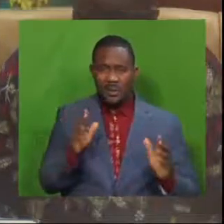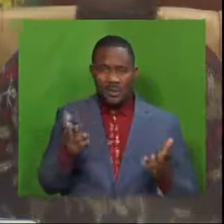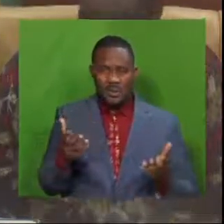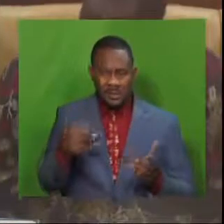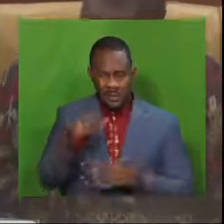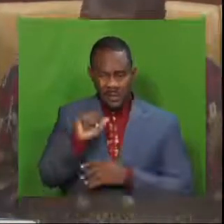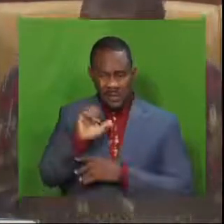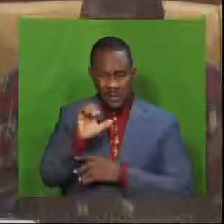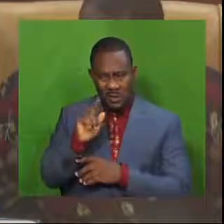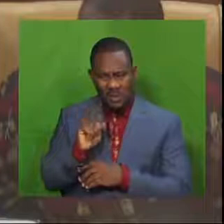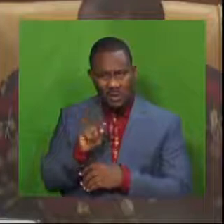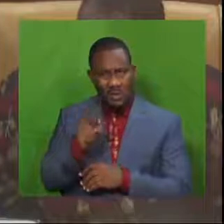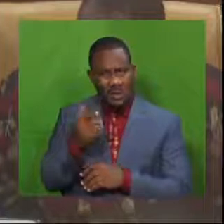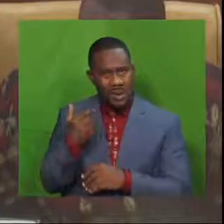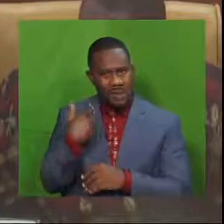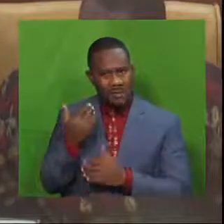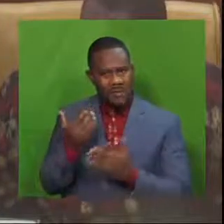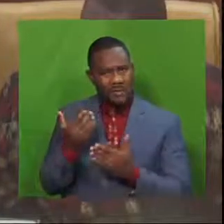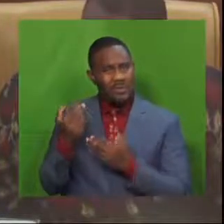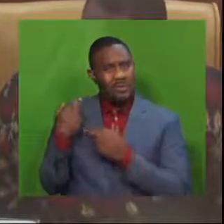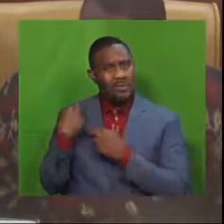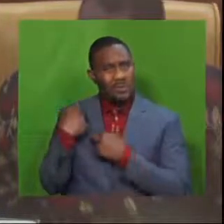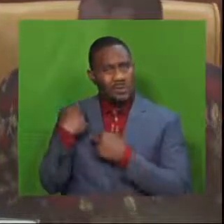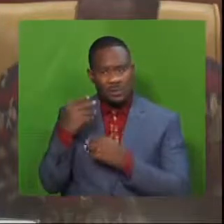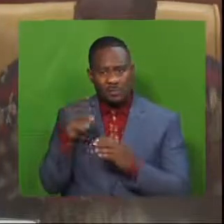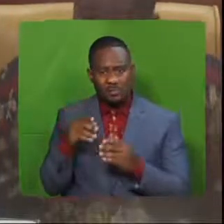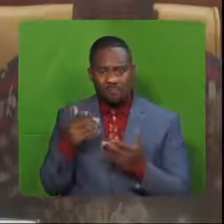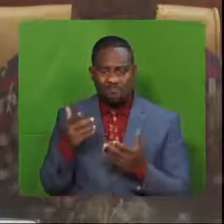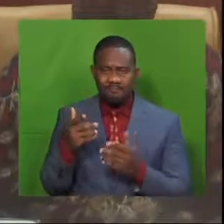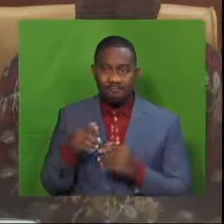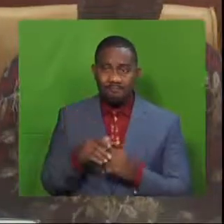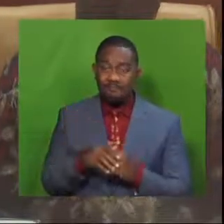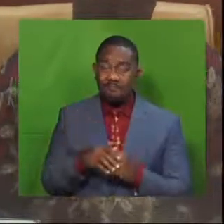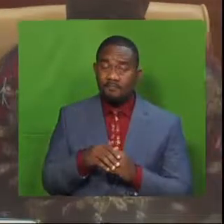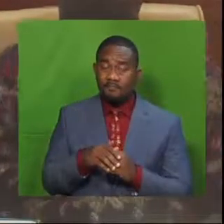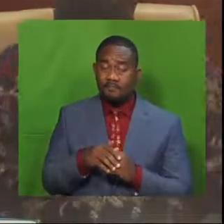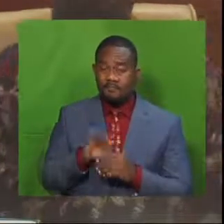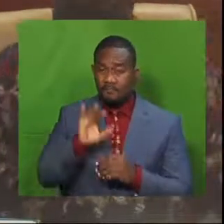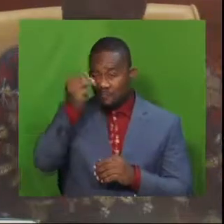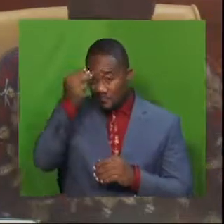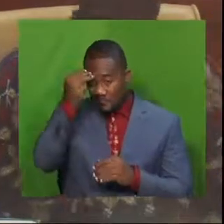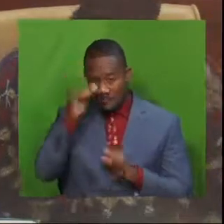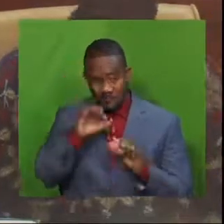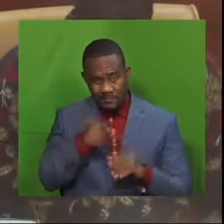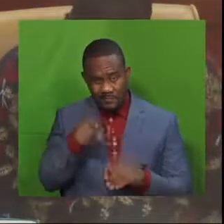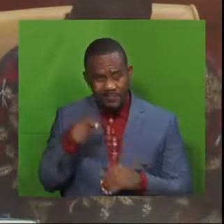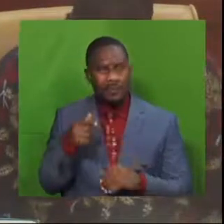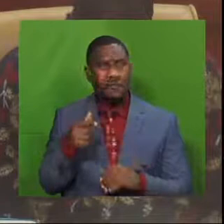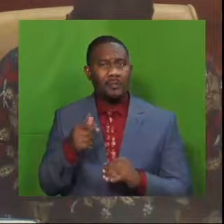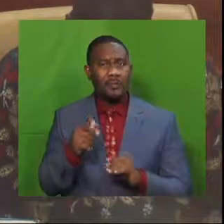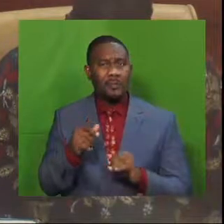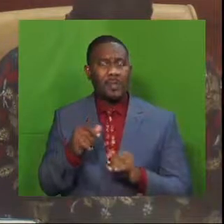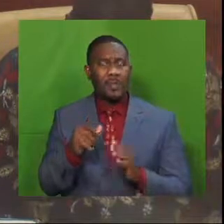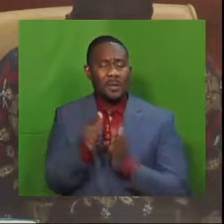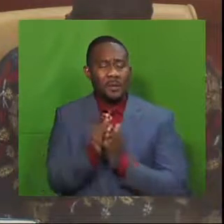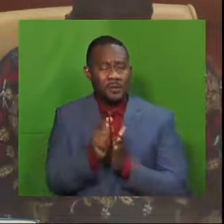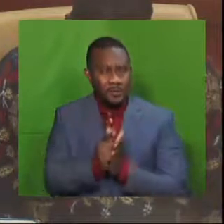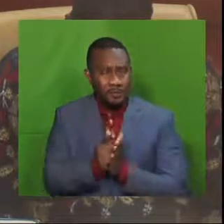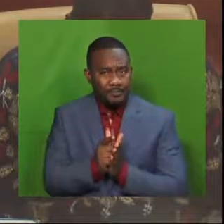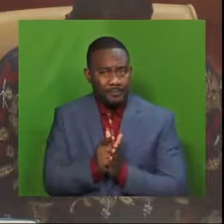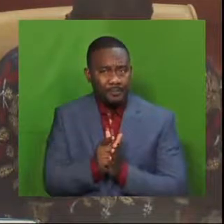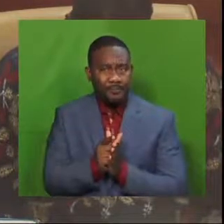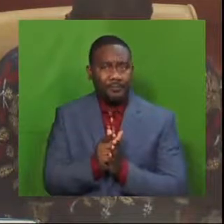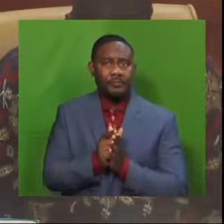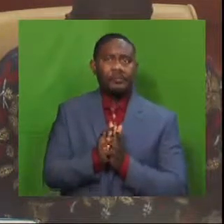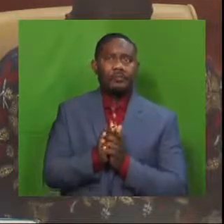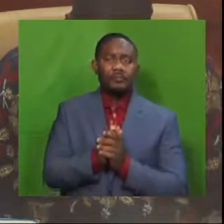acts, there were certain responsibilities given to ministers in representing the boards and all those things in the acts that were